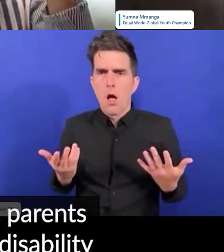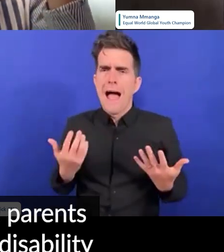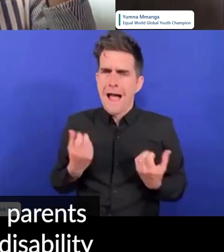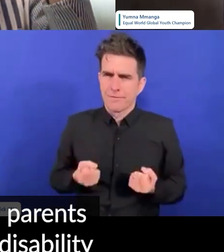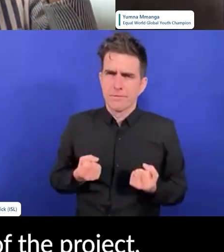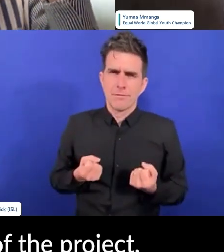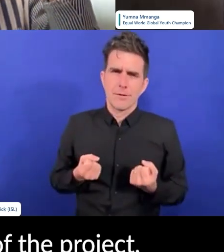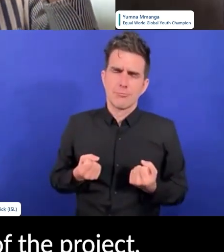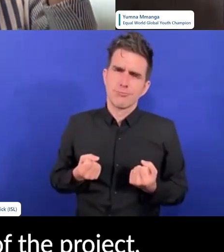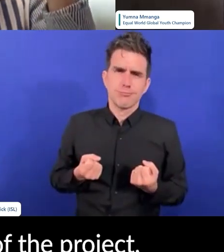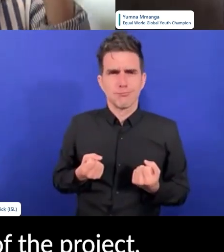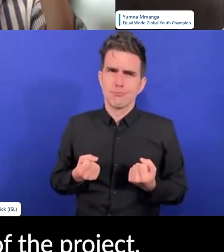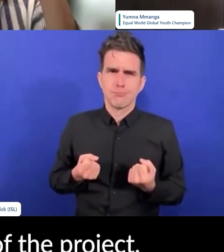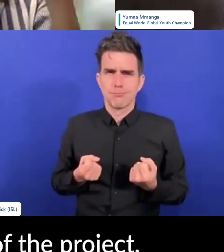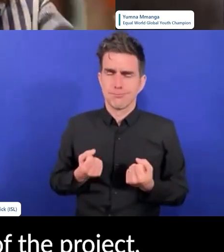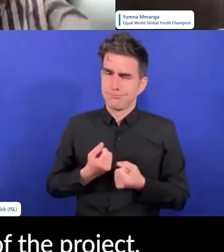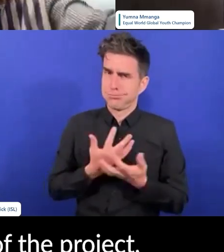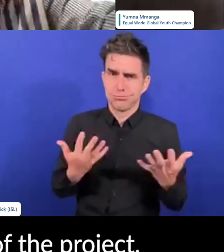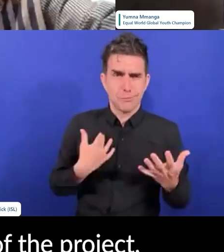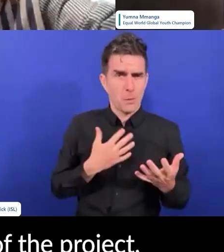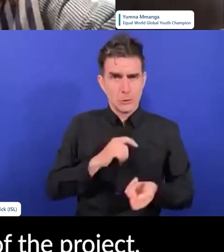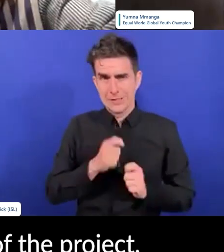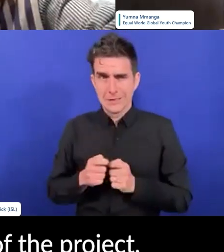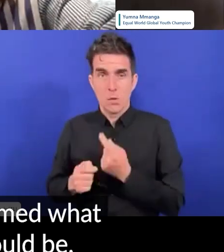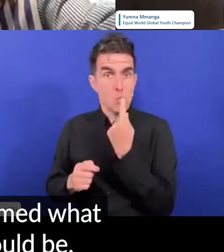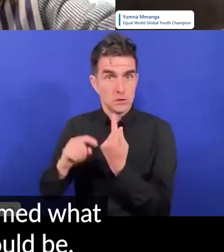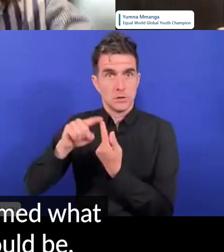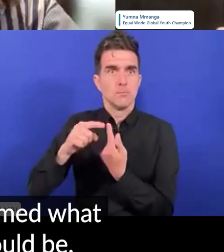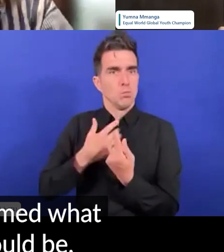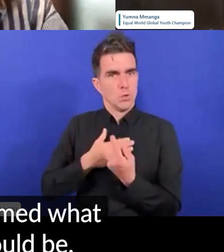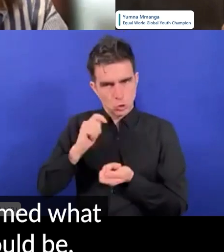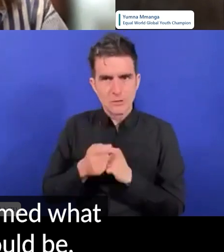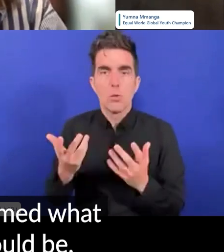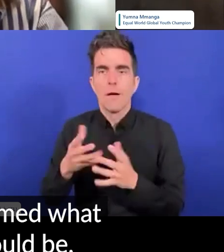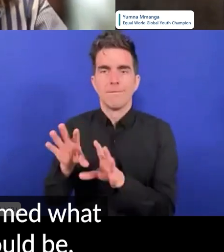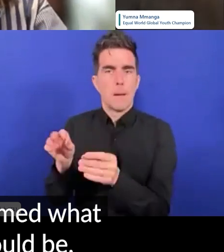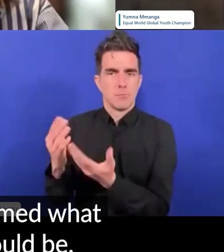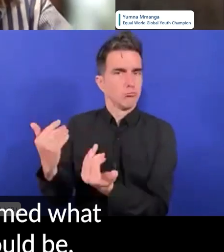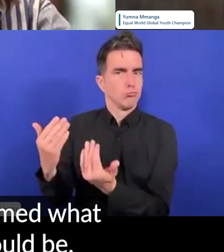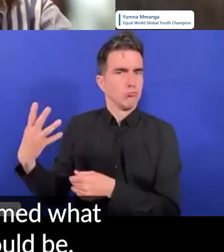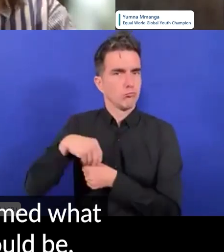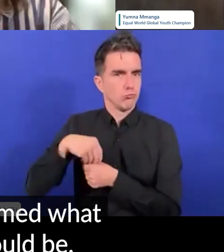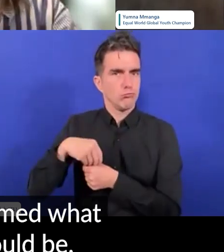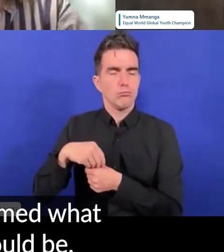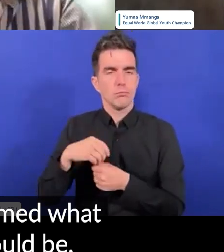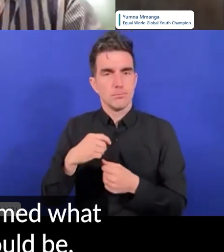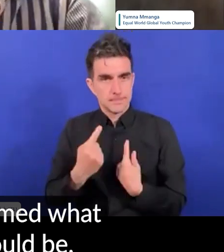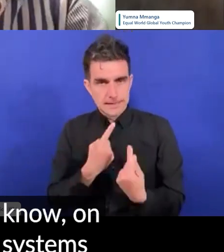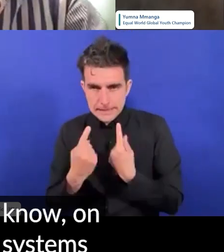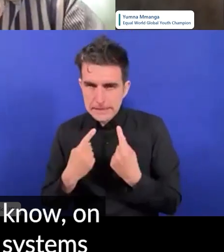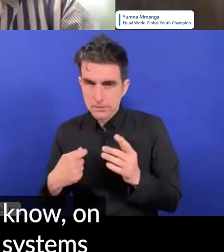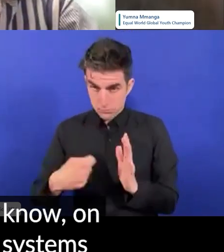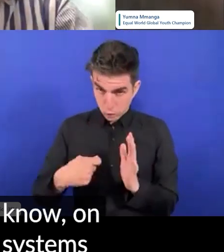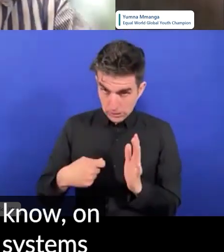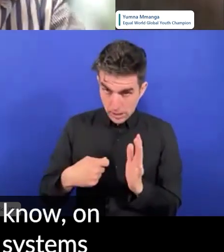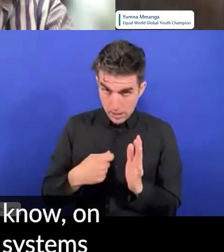with disability in the design phase of the project. Because we assumed what their needs would be.